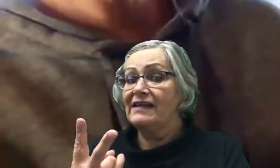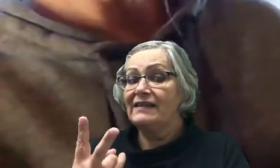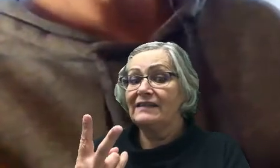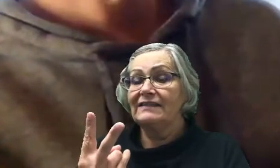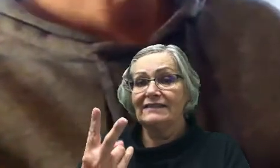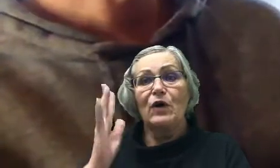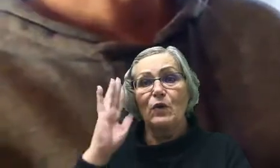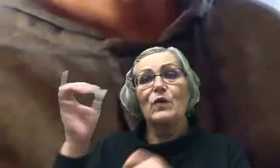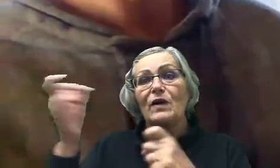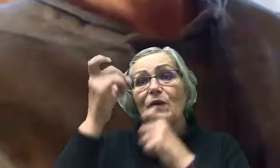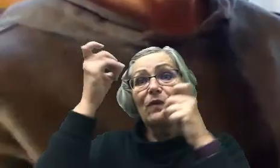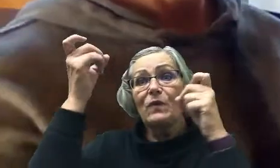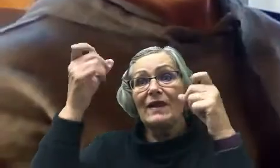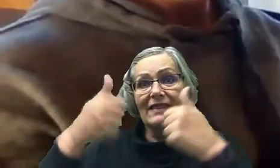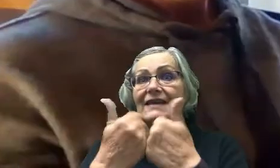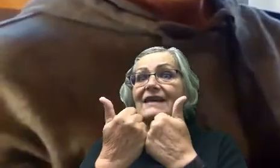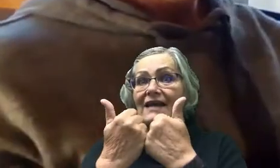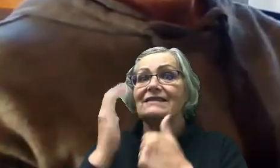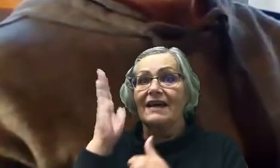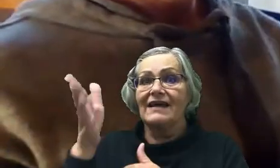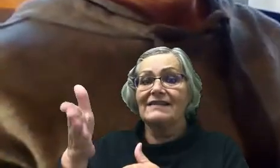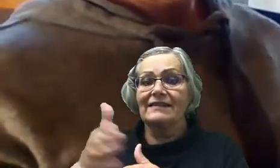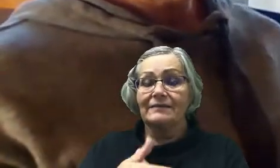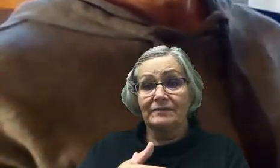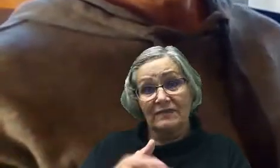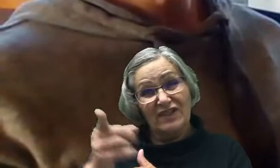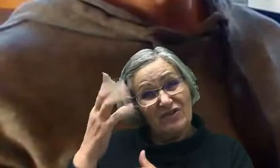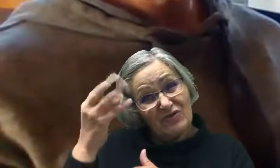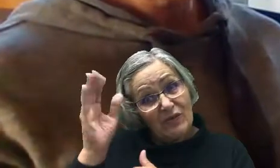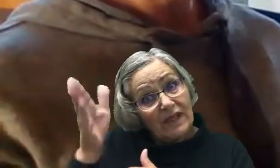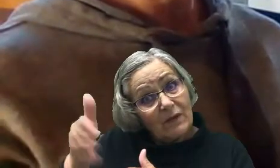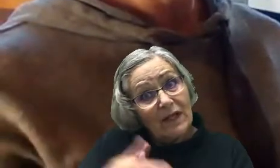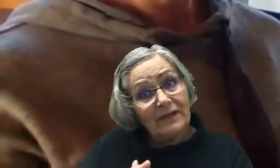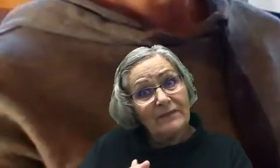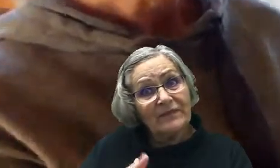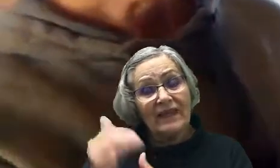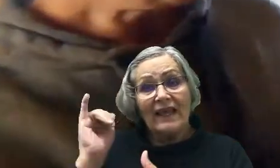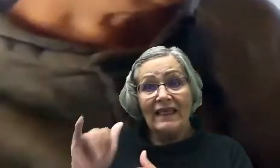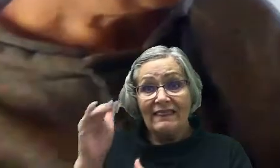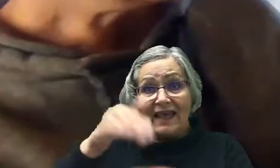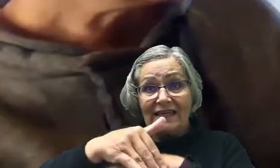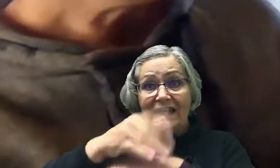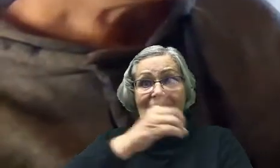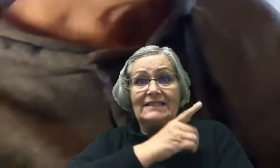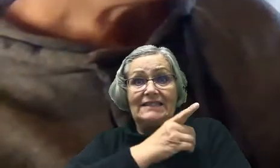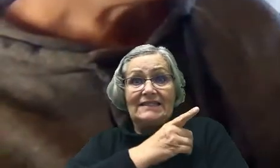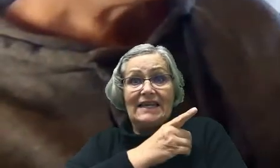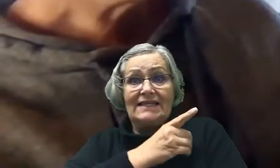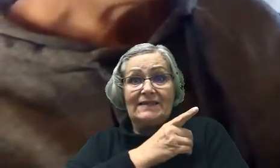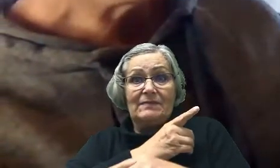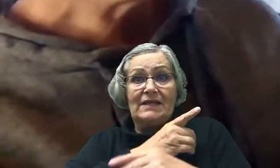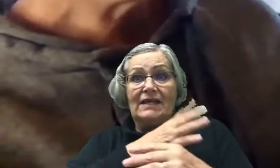I think it's going to win the contest. Do you think so, though? That night,